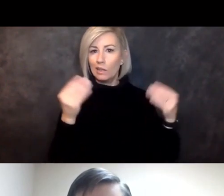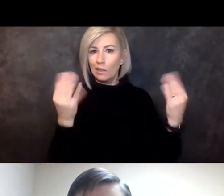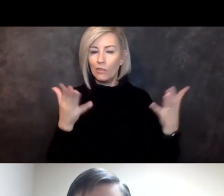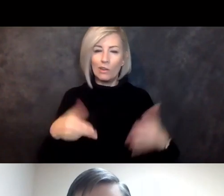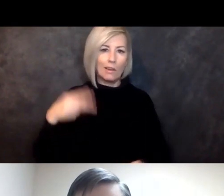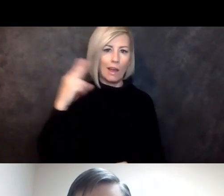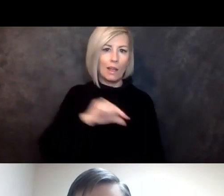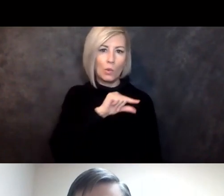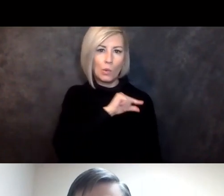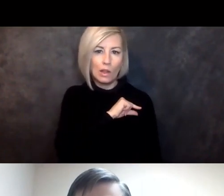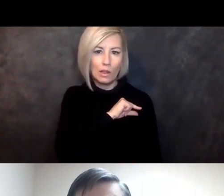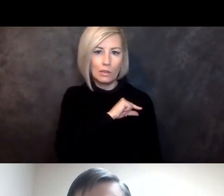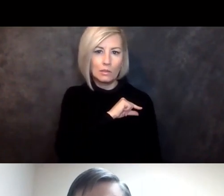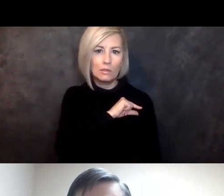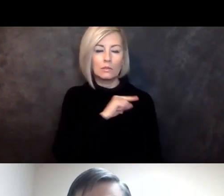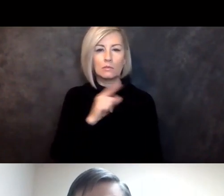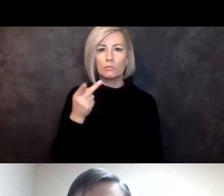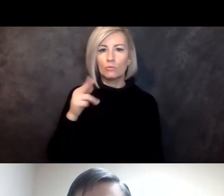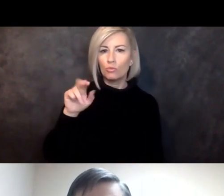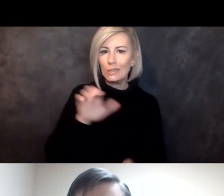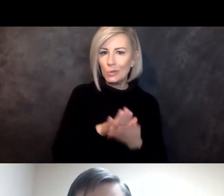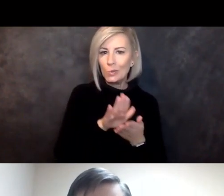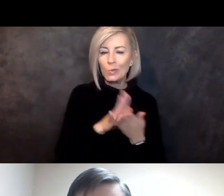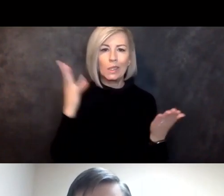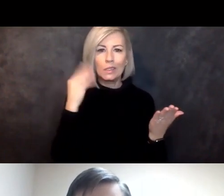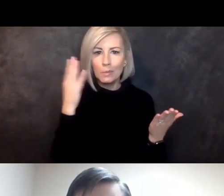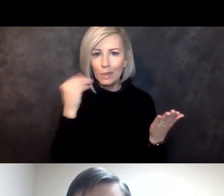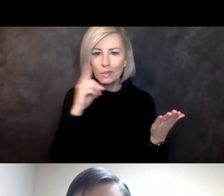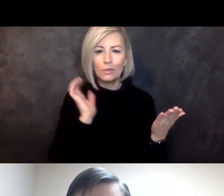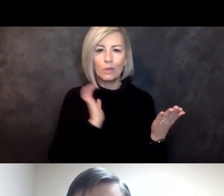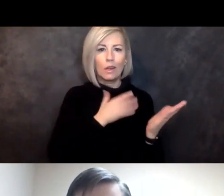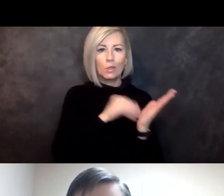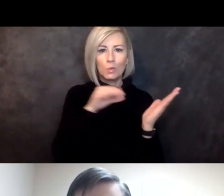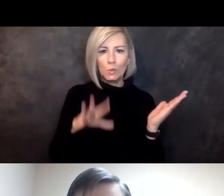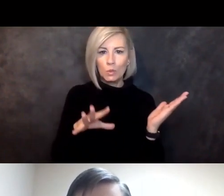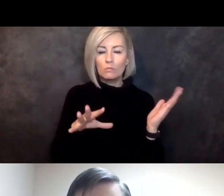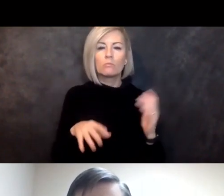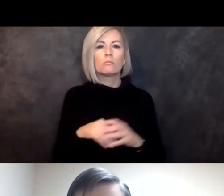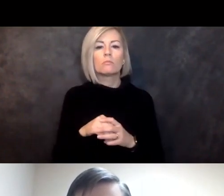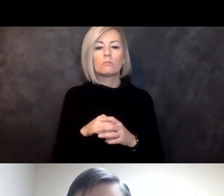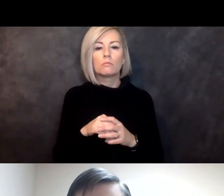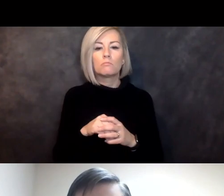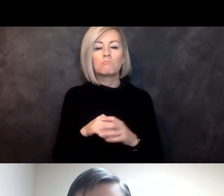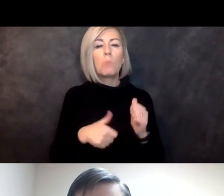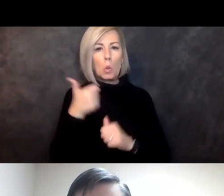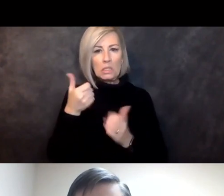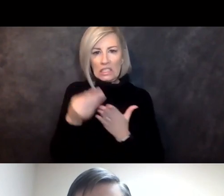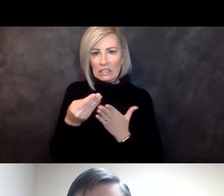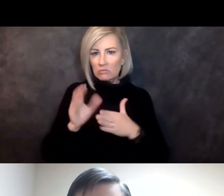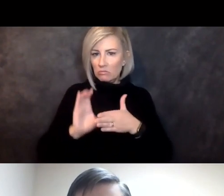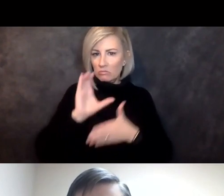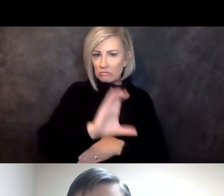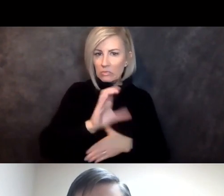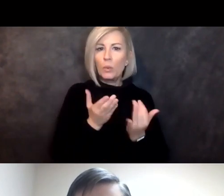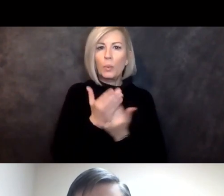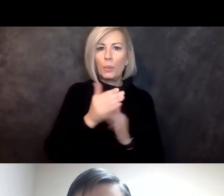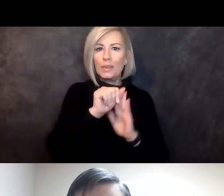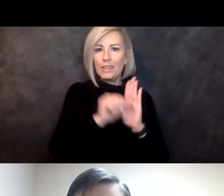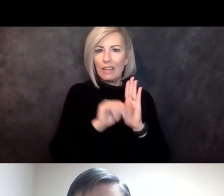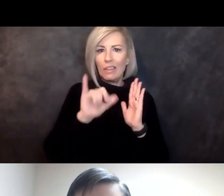preschool experience for our students. We're largely funded through the State of Illinois